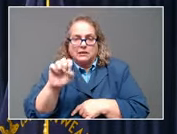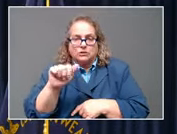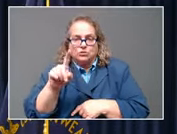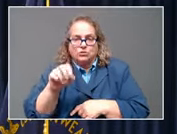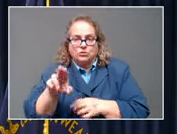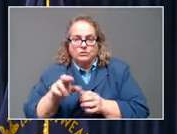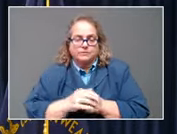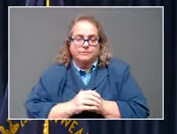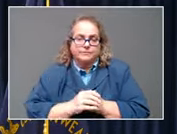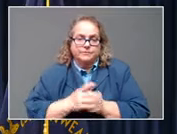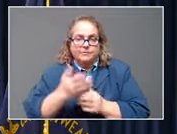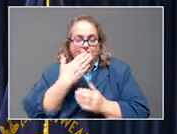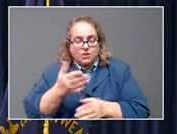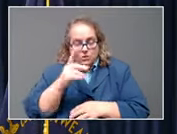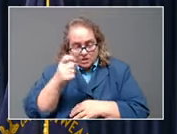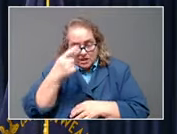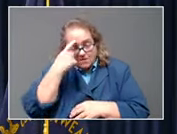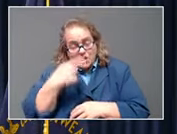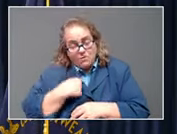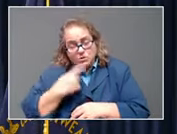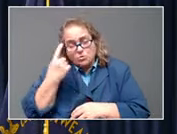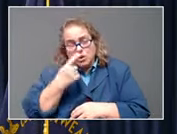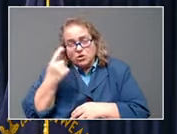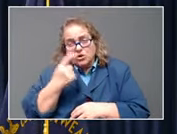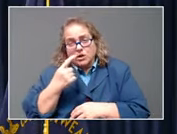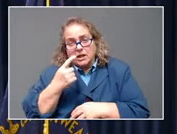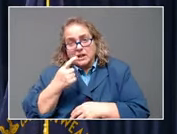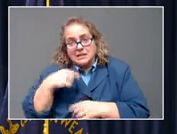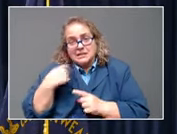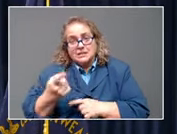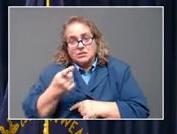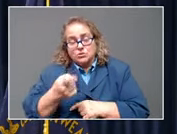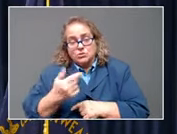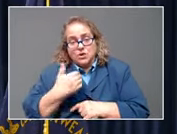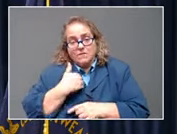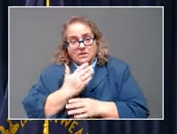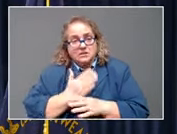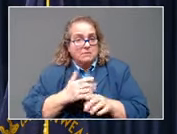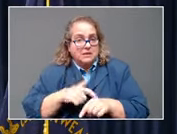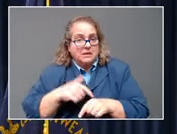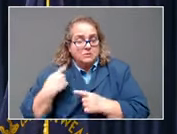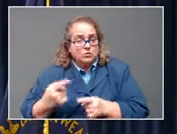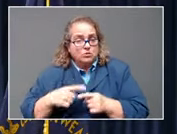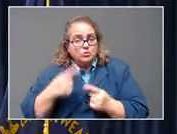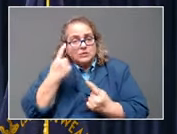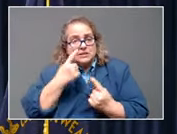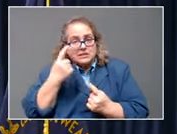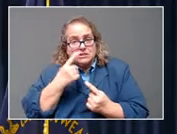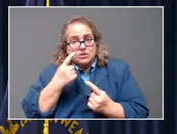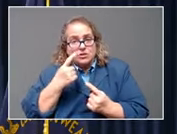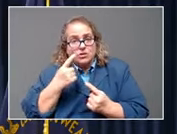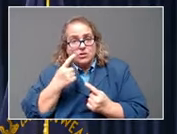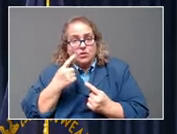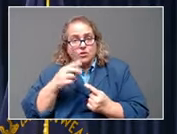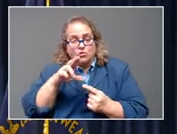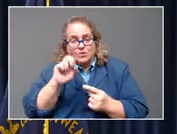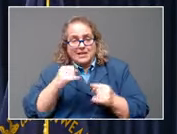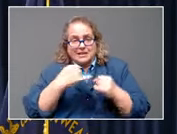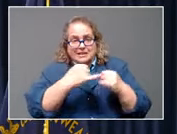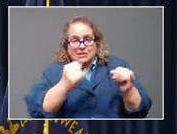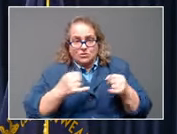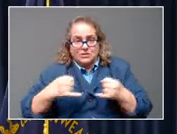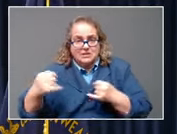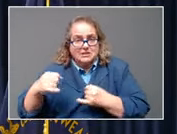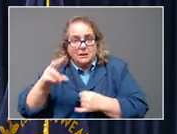Thank you, Governor. I'm wondering, since you've had some time to consider the redistricting maps passed by the